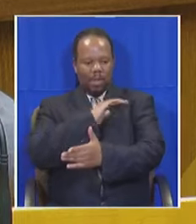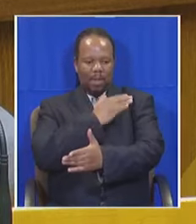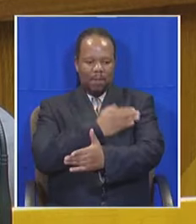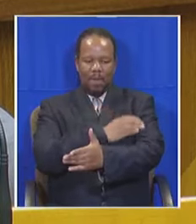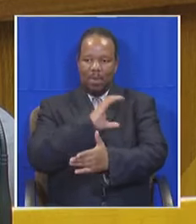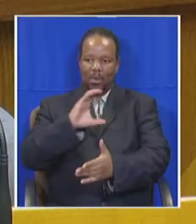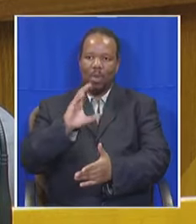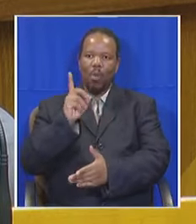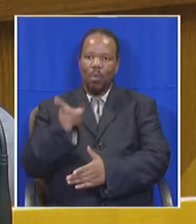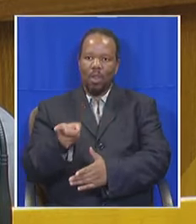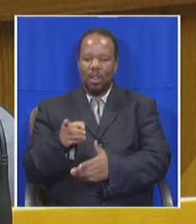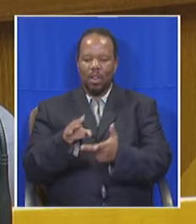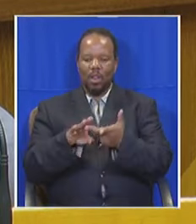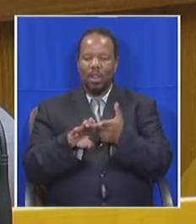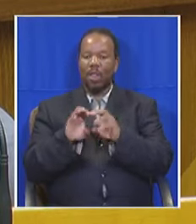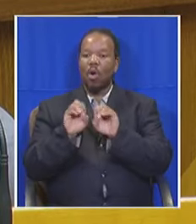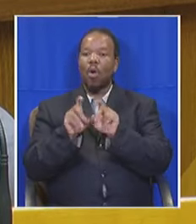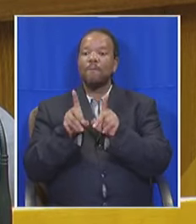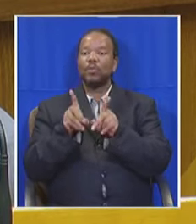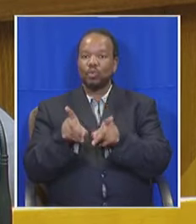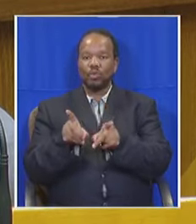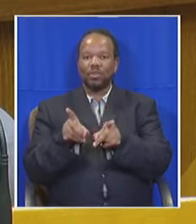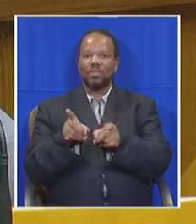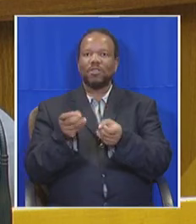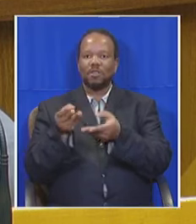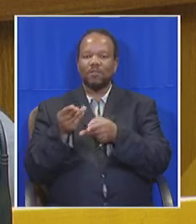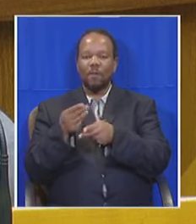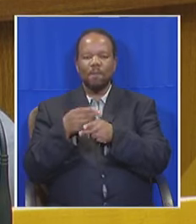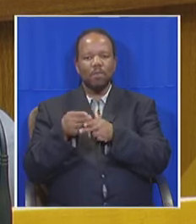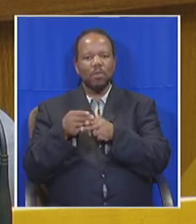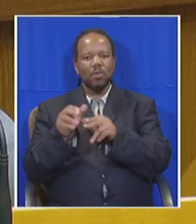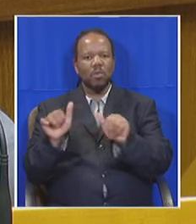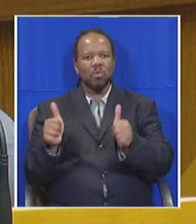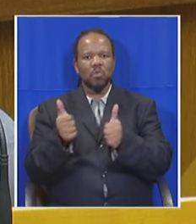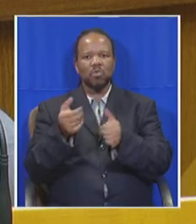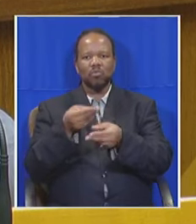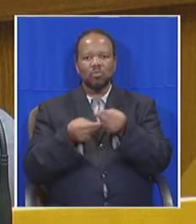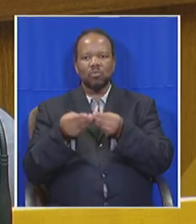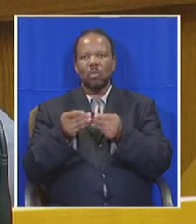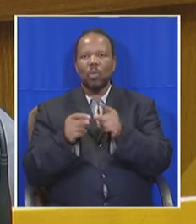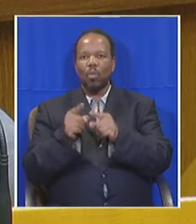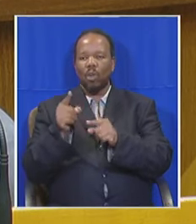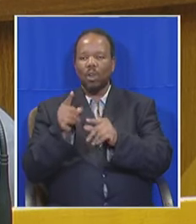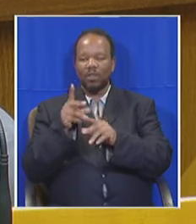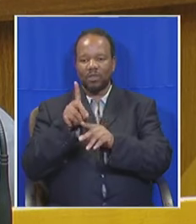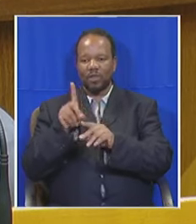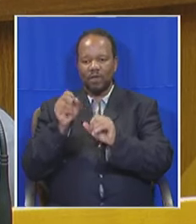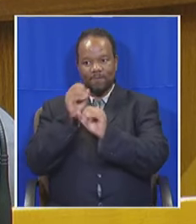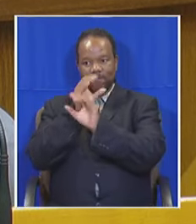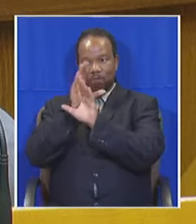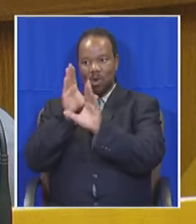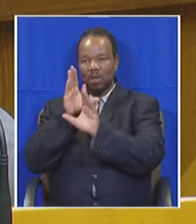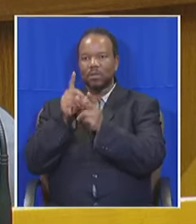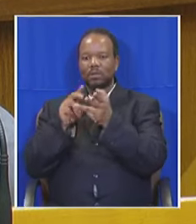Opening opportunities for young South Africans and preparing them for these opportunities will be our greatest focus. When leading